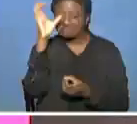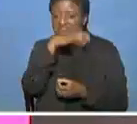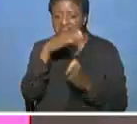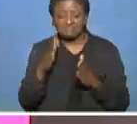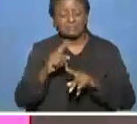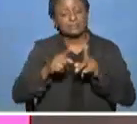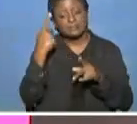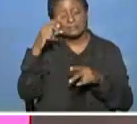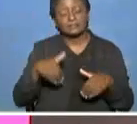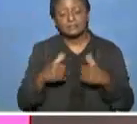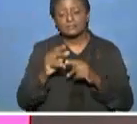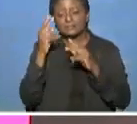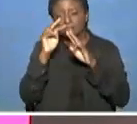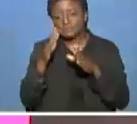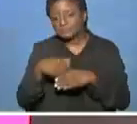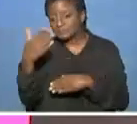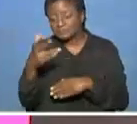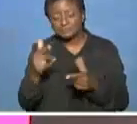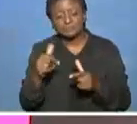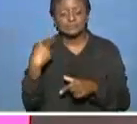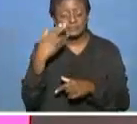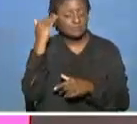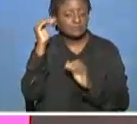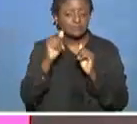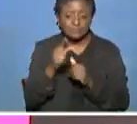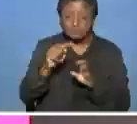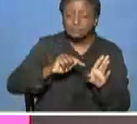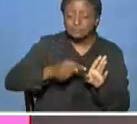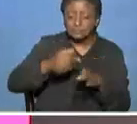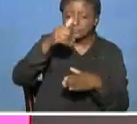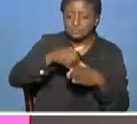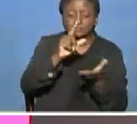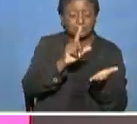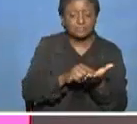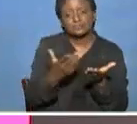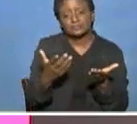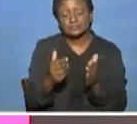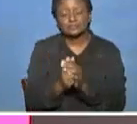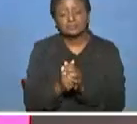younger viewers out there, let us know how you got started into news.